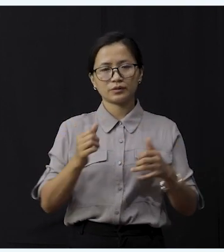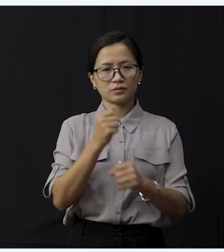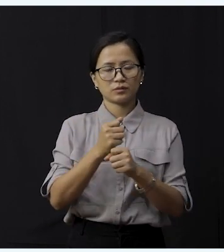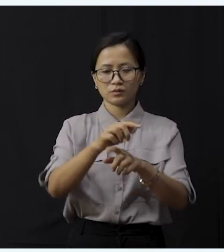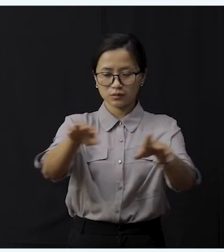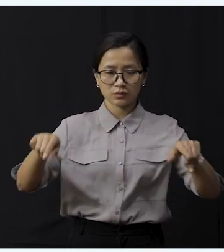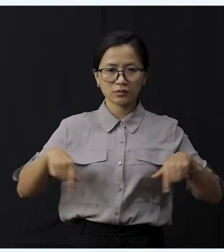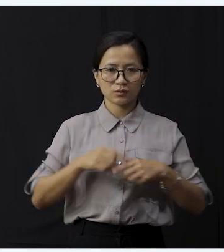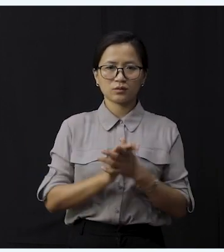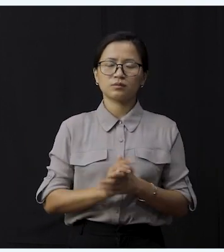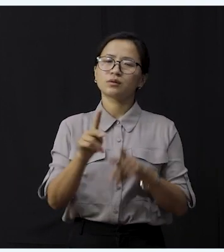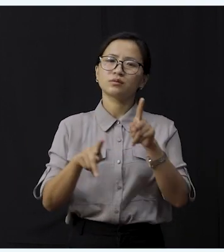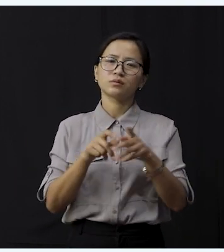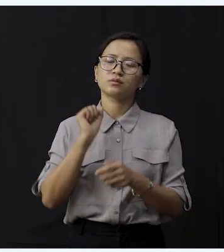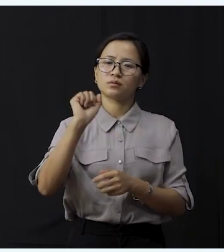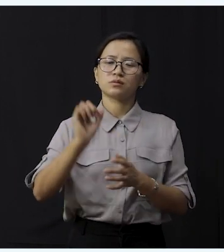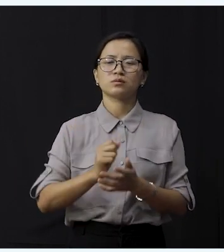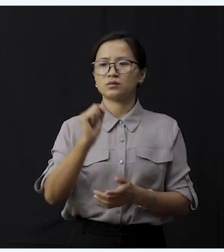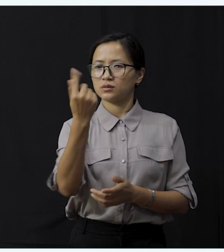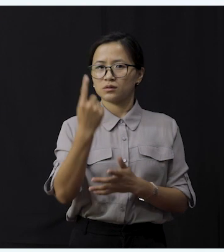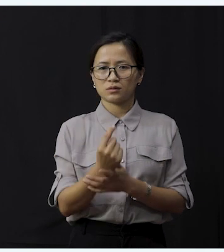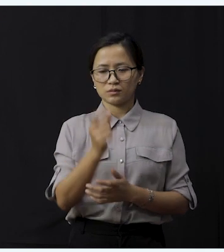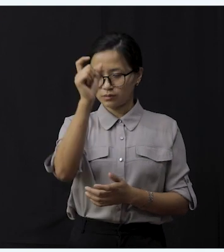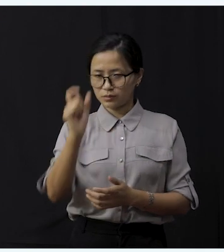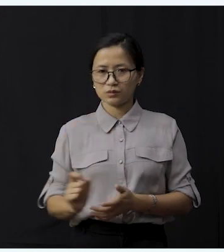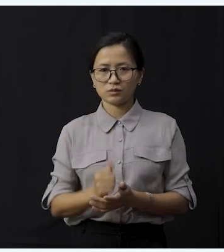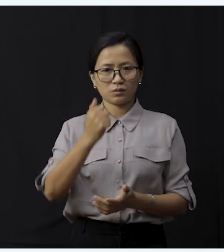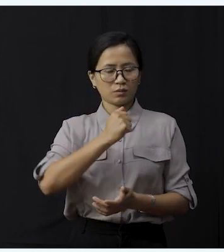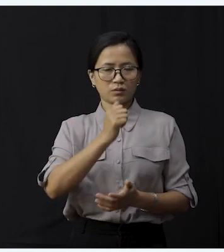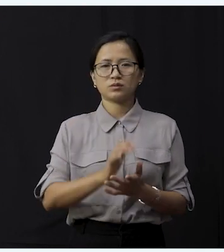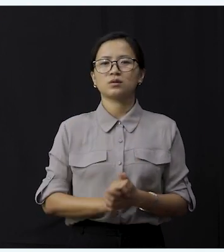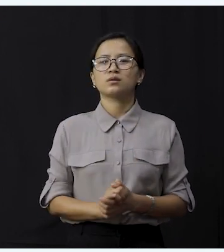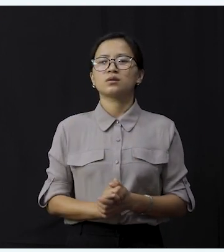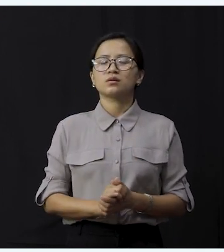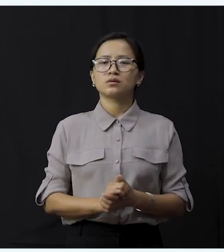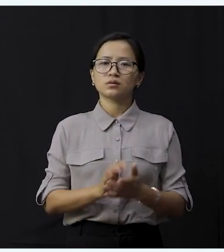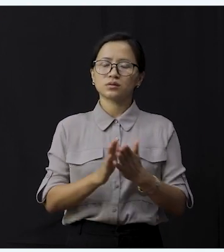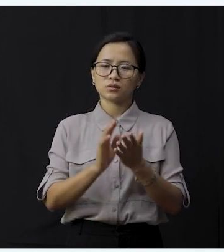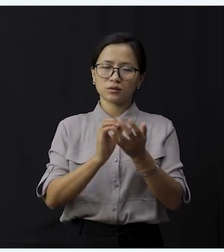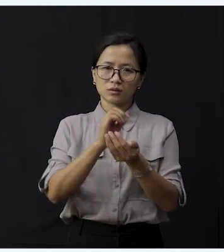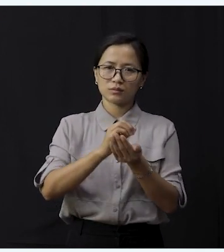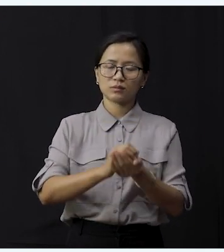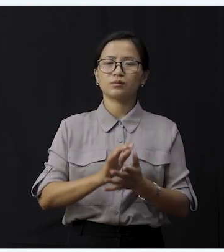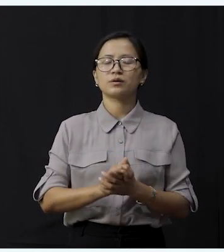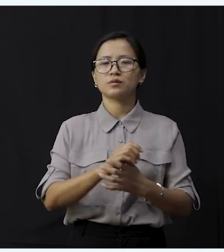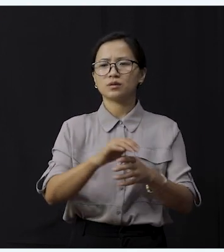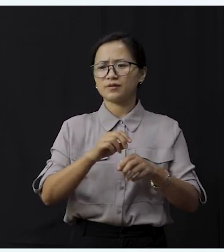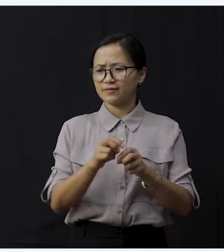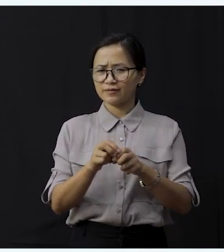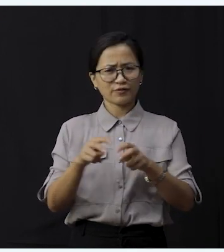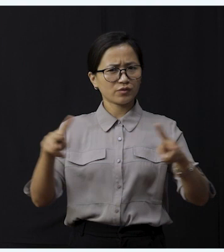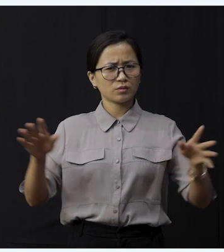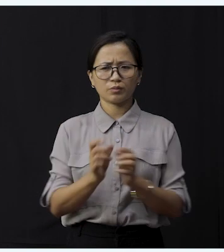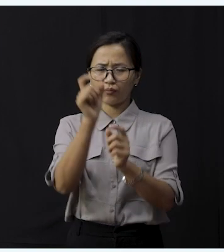property, and it cannot be owned or managed by a single person, by an individual, because it is maintained by the entire population